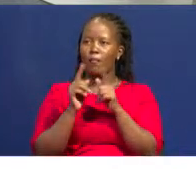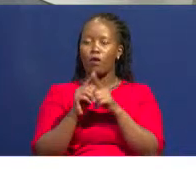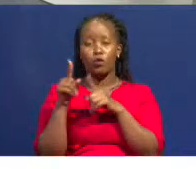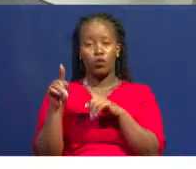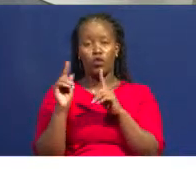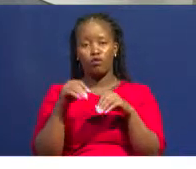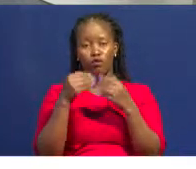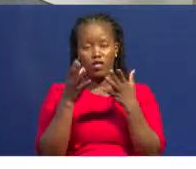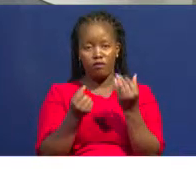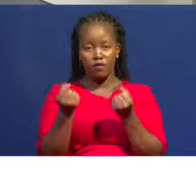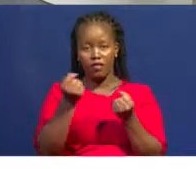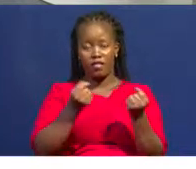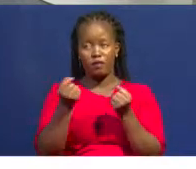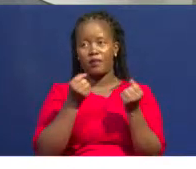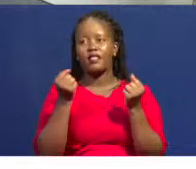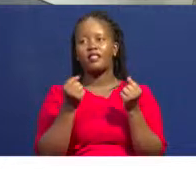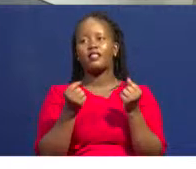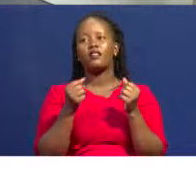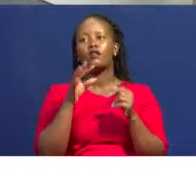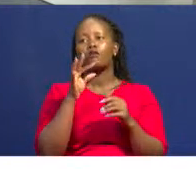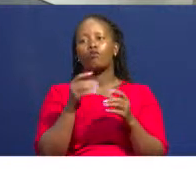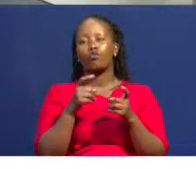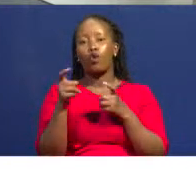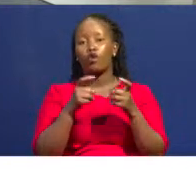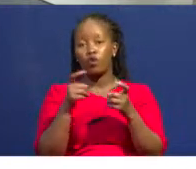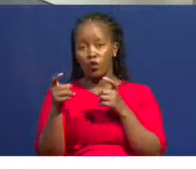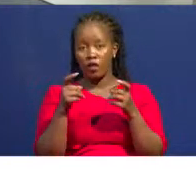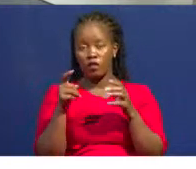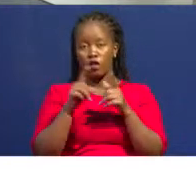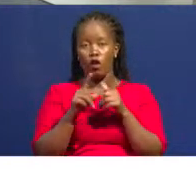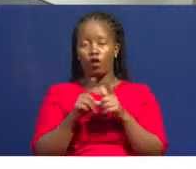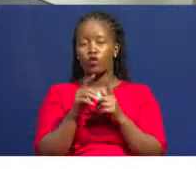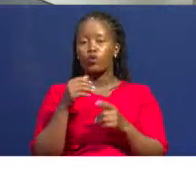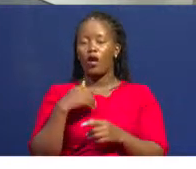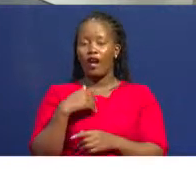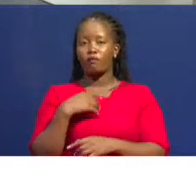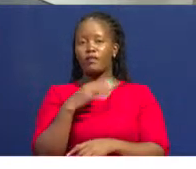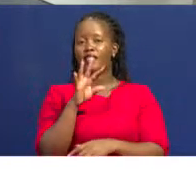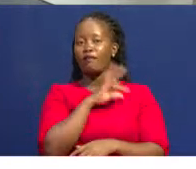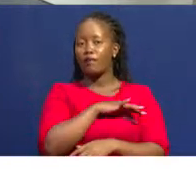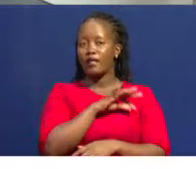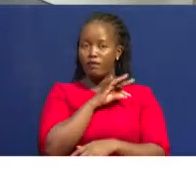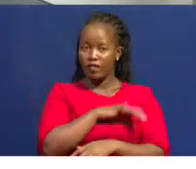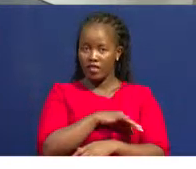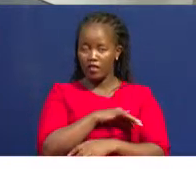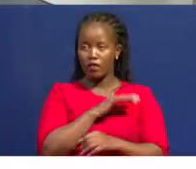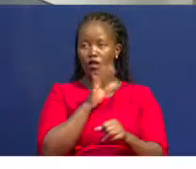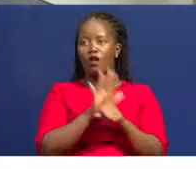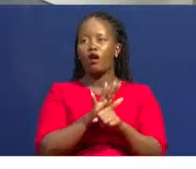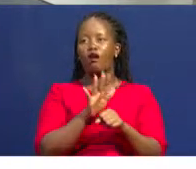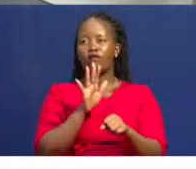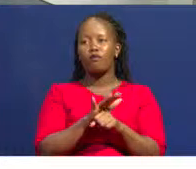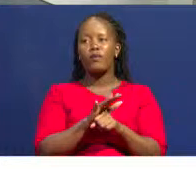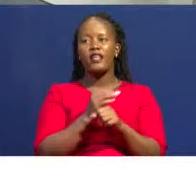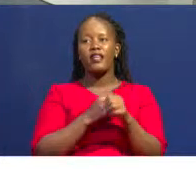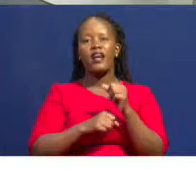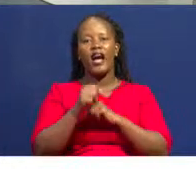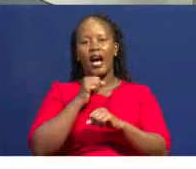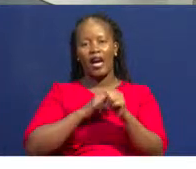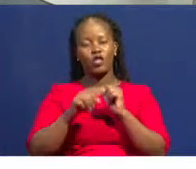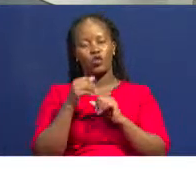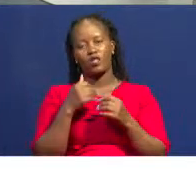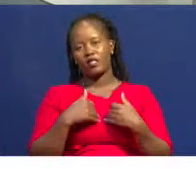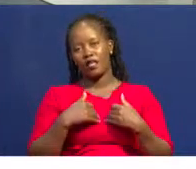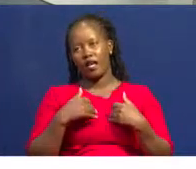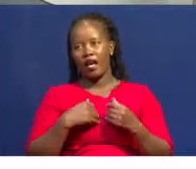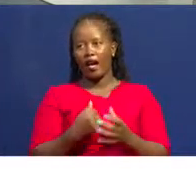vendor, and is a beneficiary of some of the actions which have been taken by the authority. Why do I